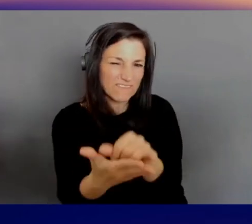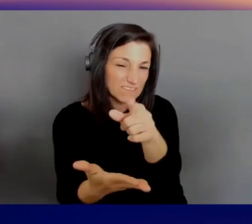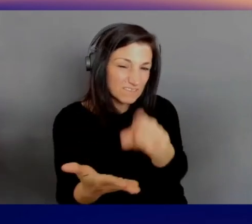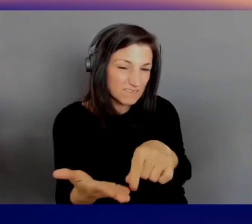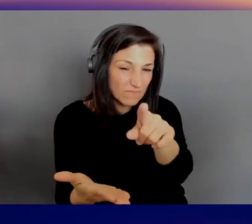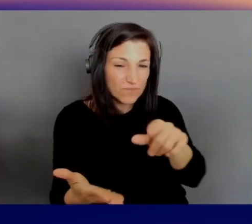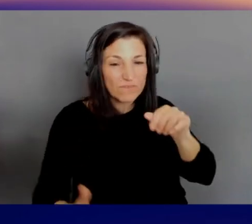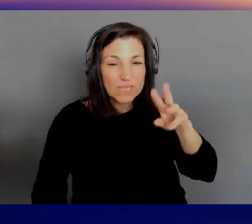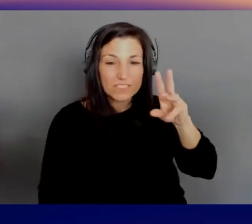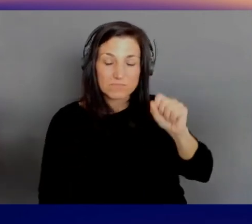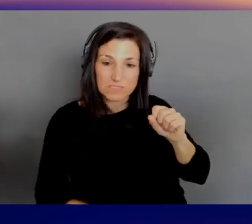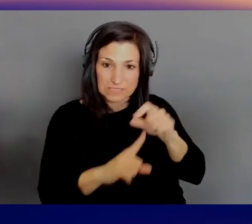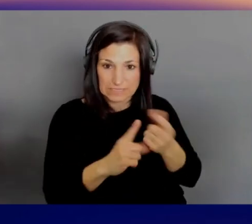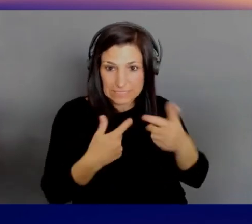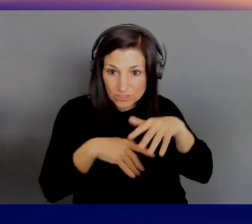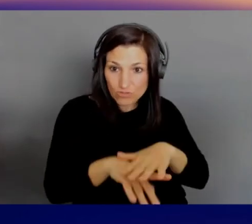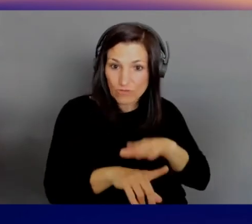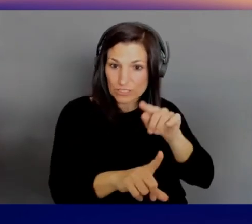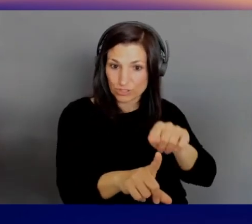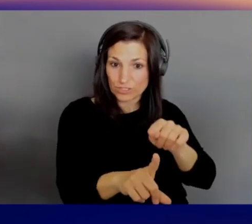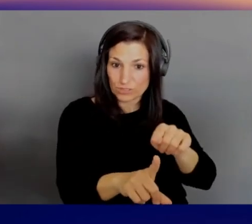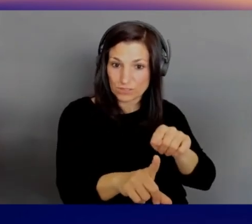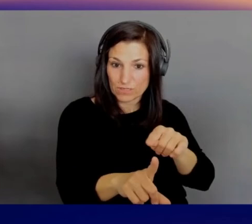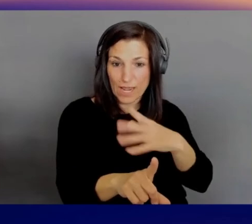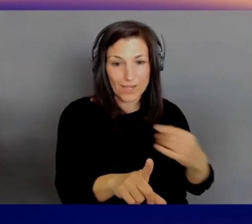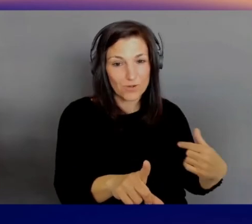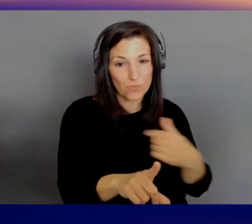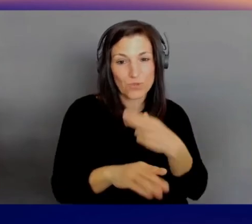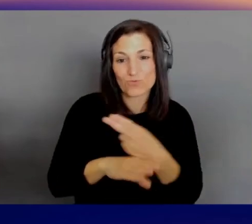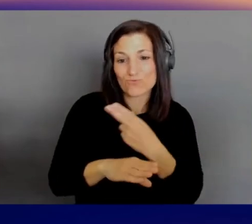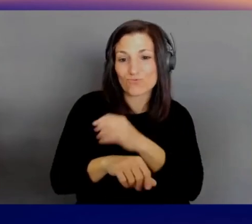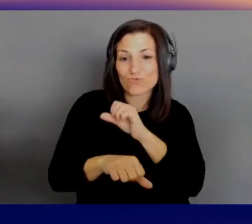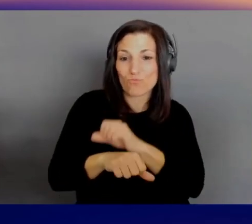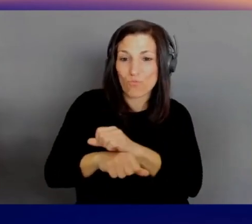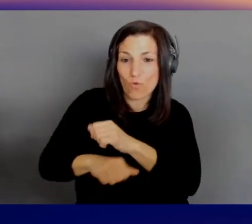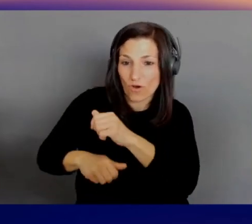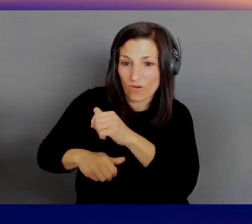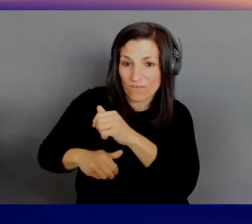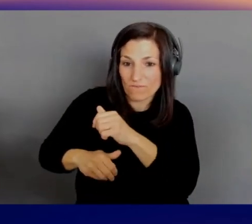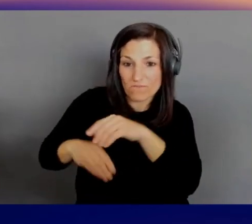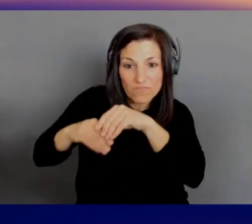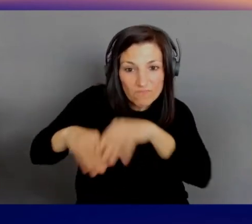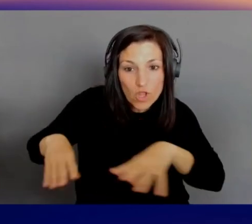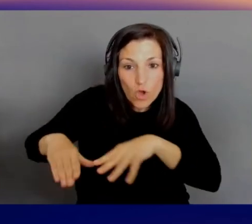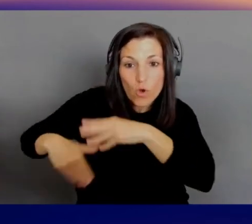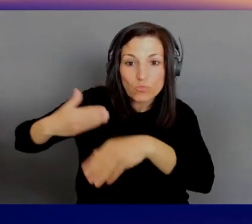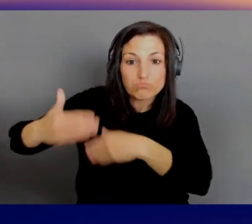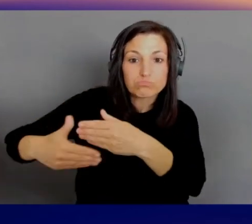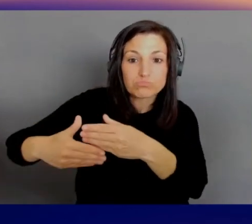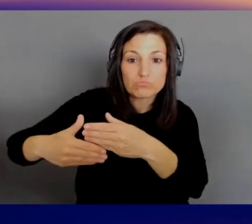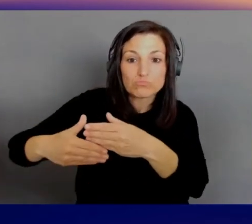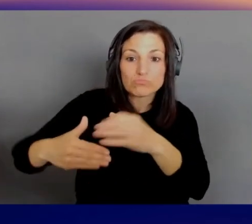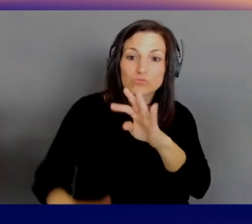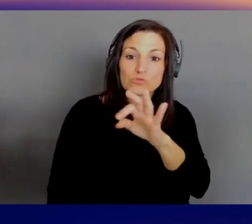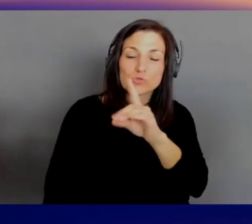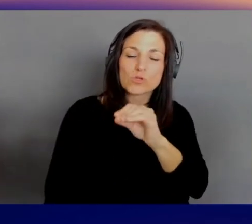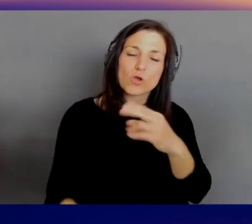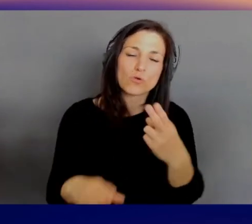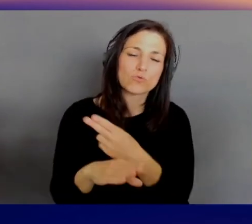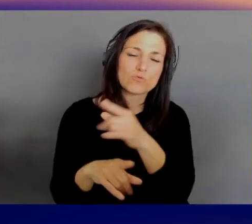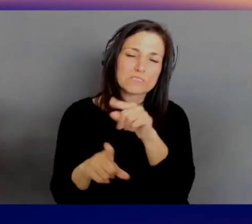SDK integration. And we used Workflow Studio like this, where we just created the detect sentiment as one of the tasks